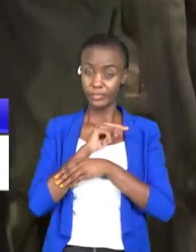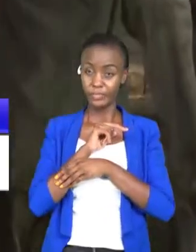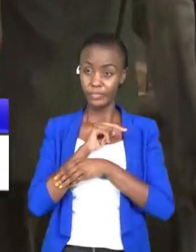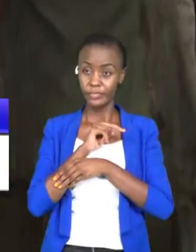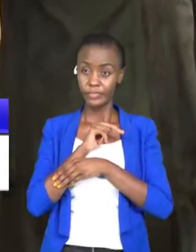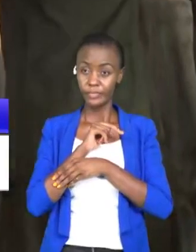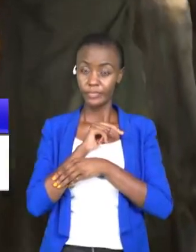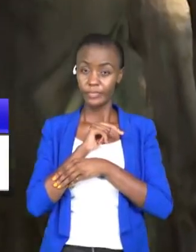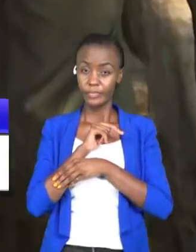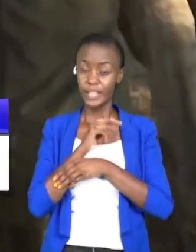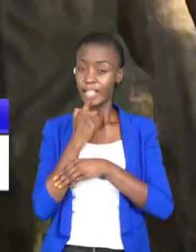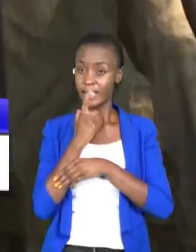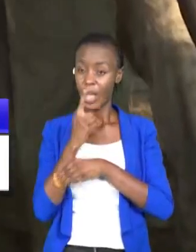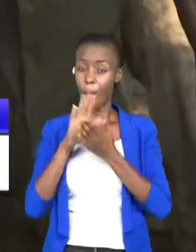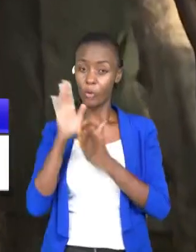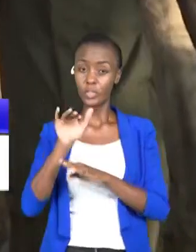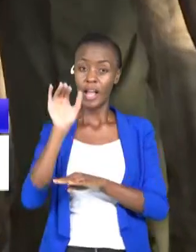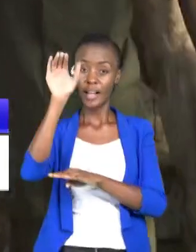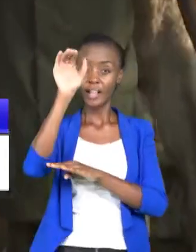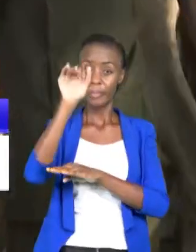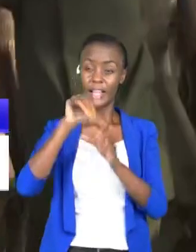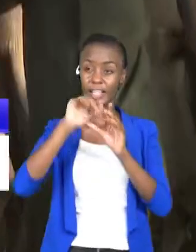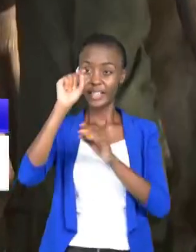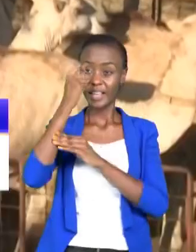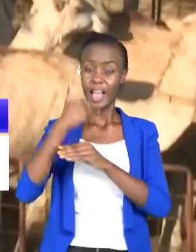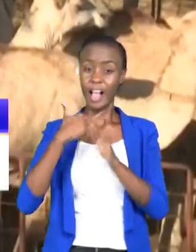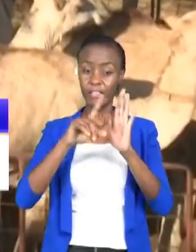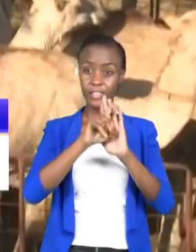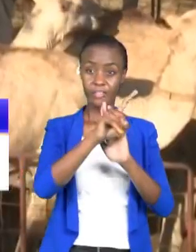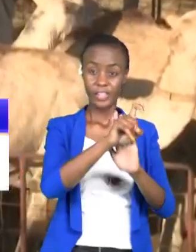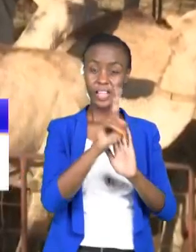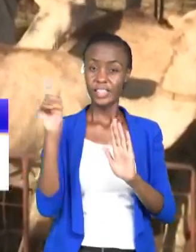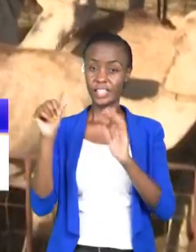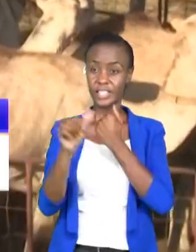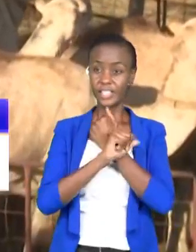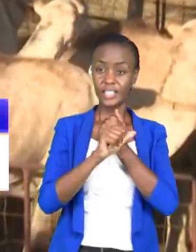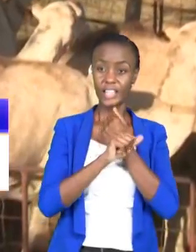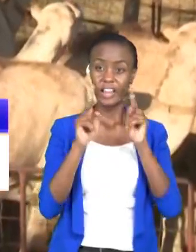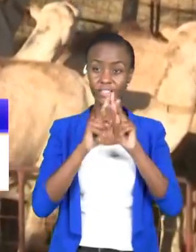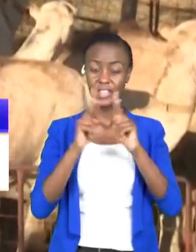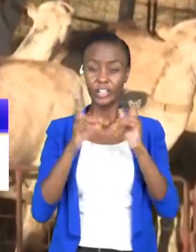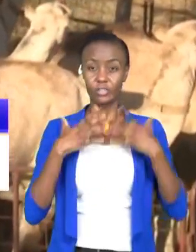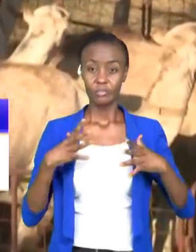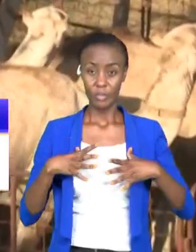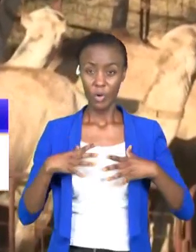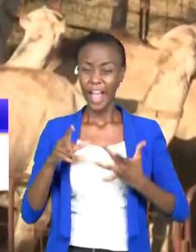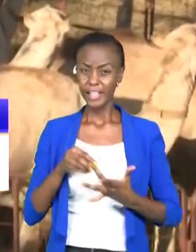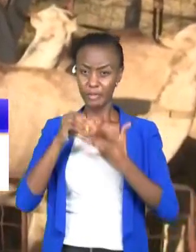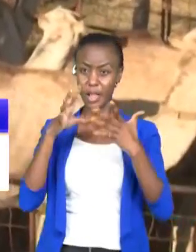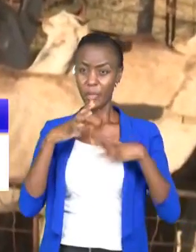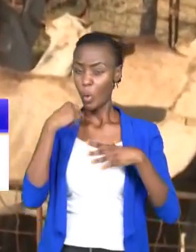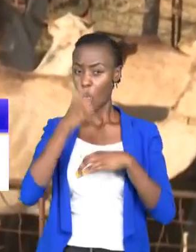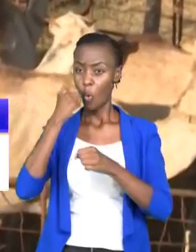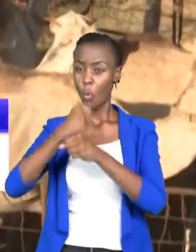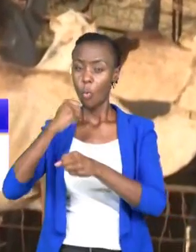in Nairobi, shows most camels in Kenya have this virus, which is a danger to human life, more so to the people working in